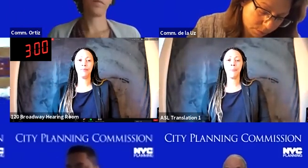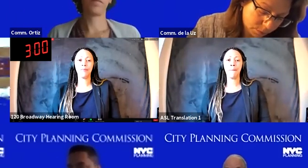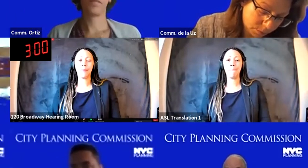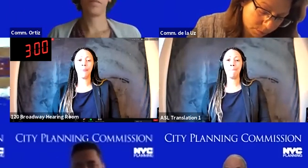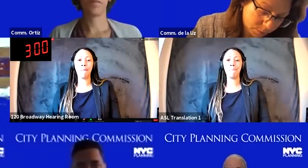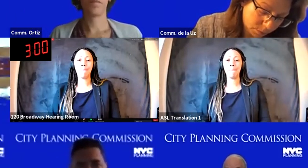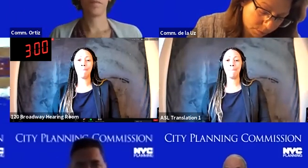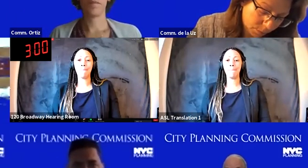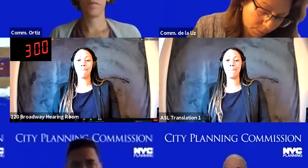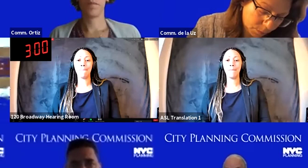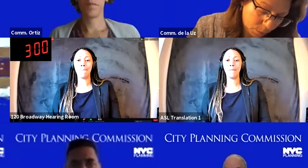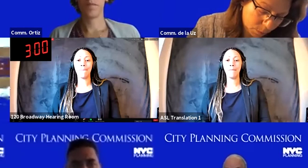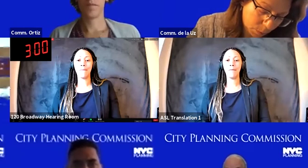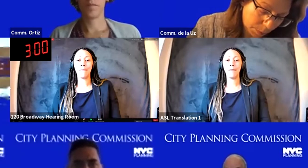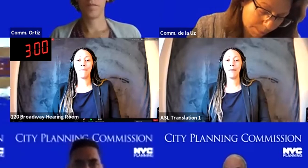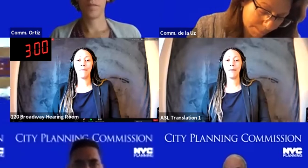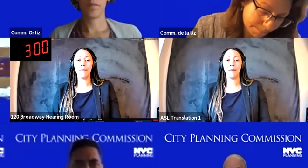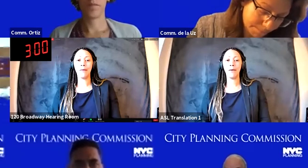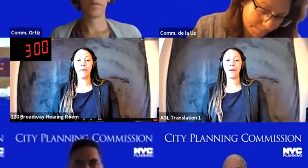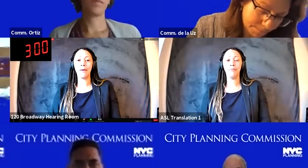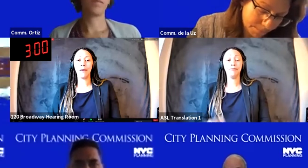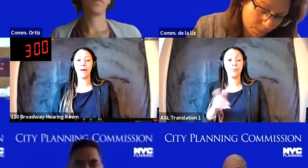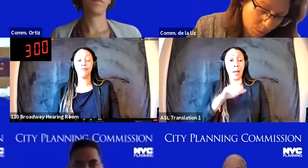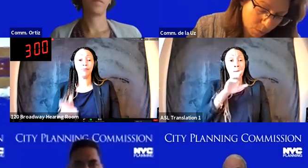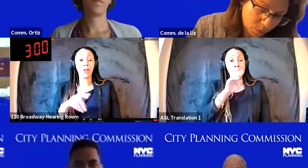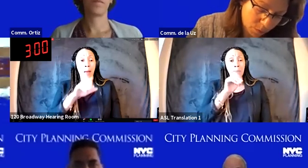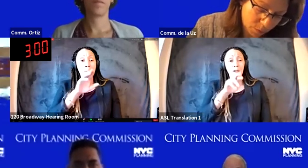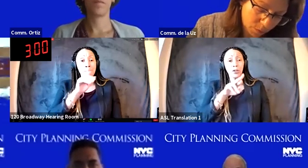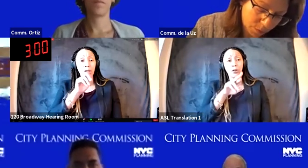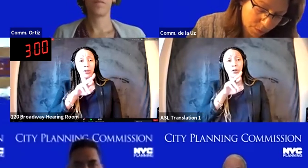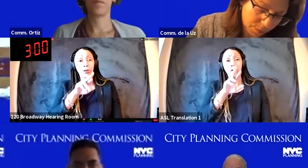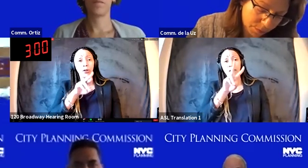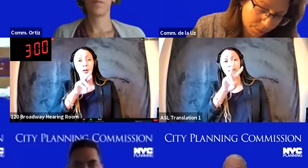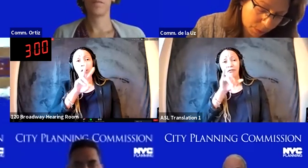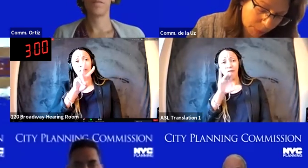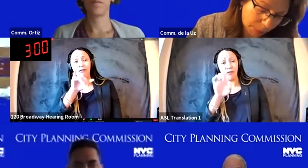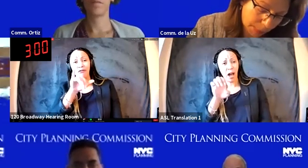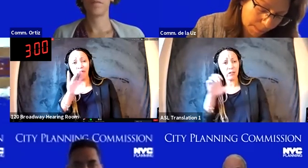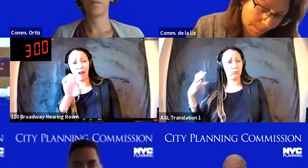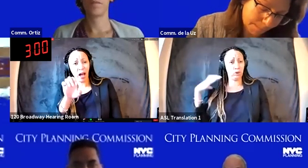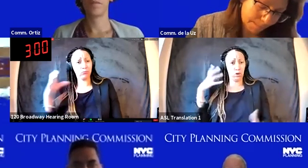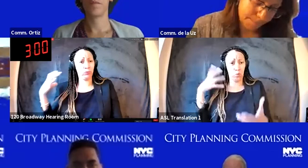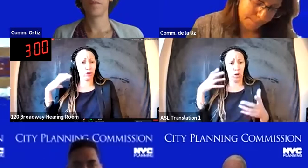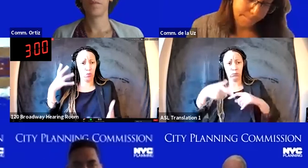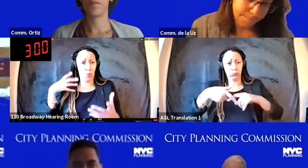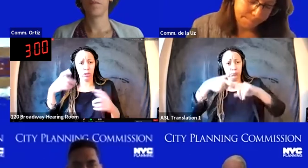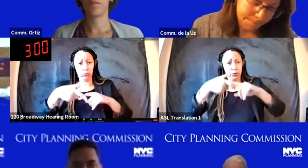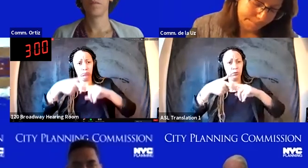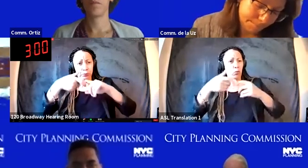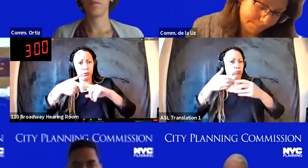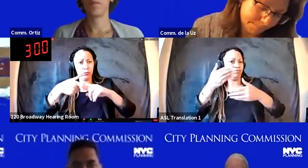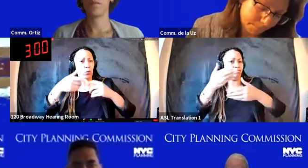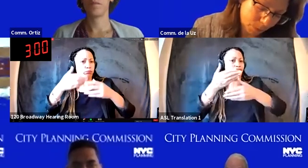Mr. Vice Chair, would you like to take a brief recess to allow people to register if they so choose? We don't